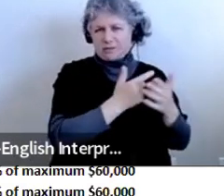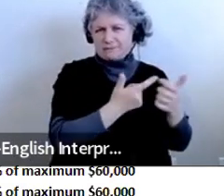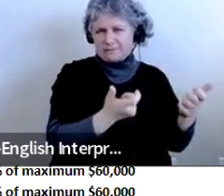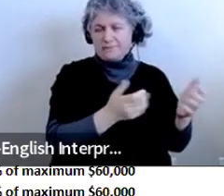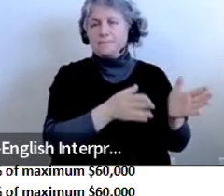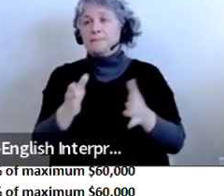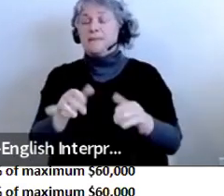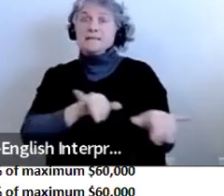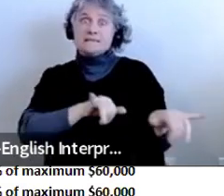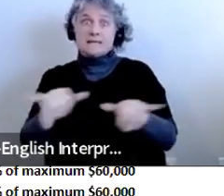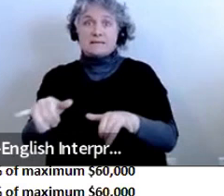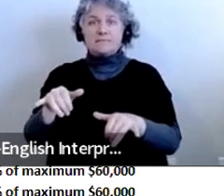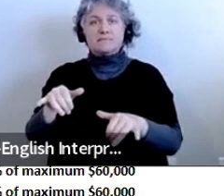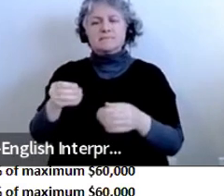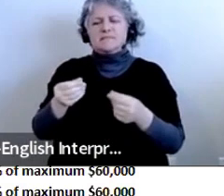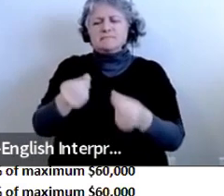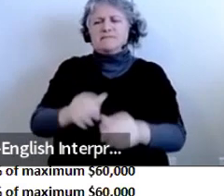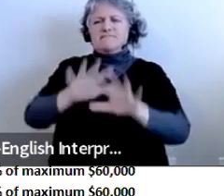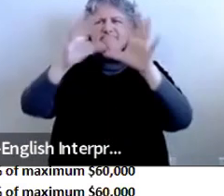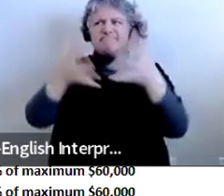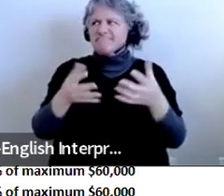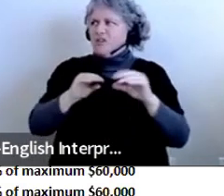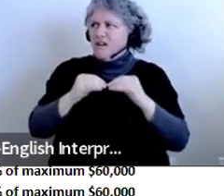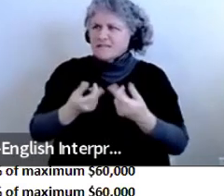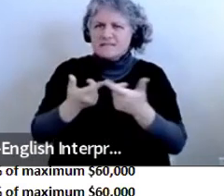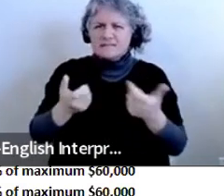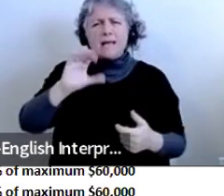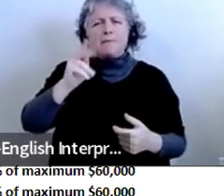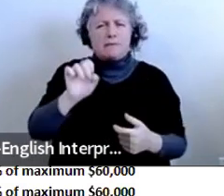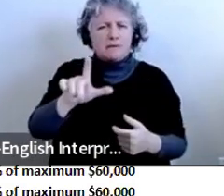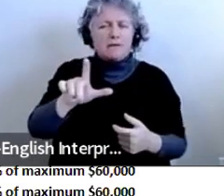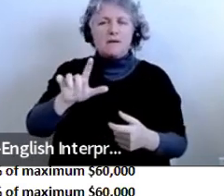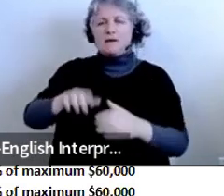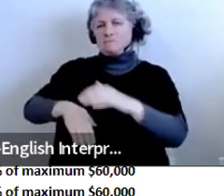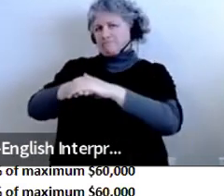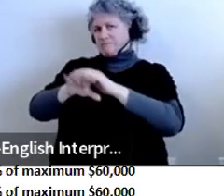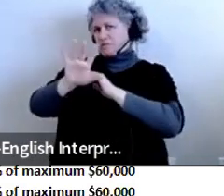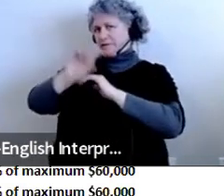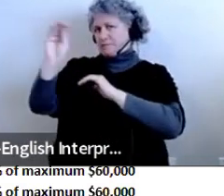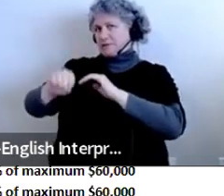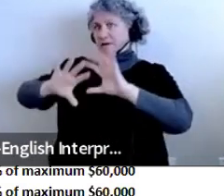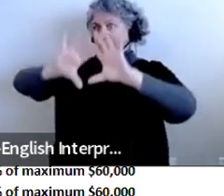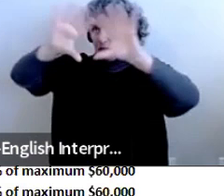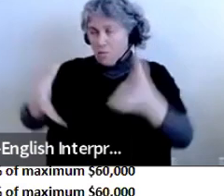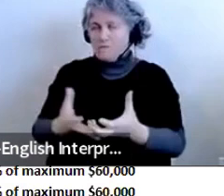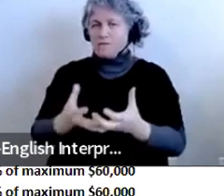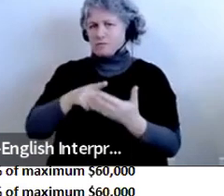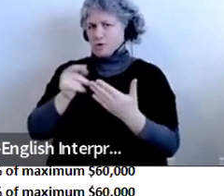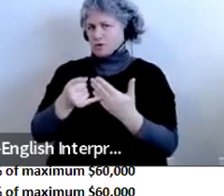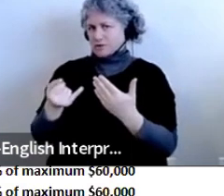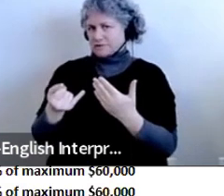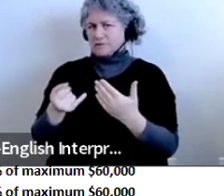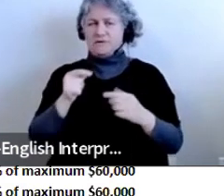capital expenditure costs are capped at 25% of the maximum project cost. So for this